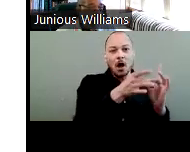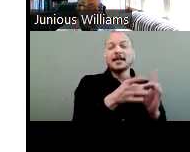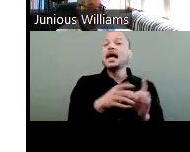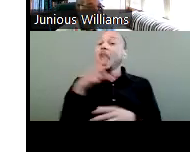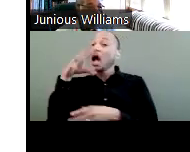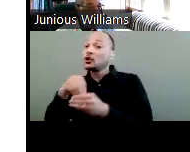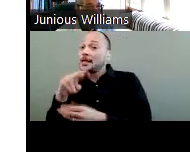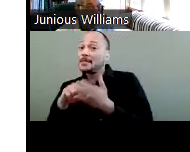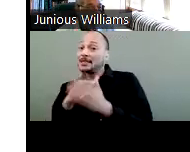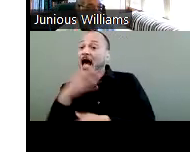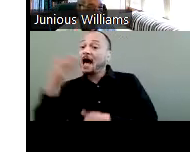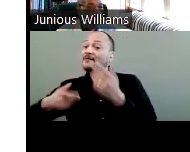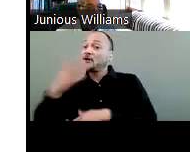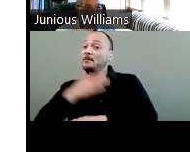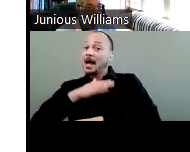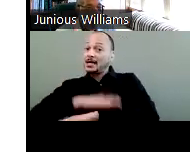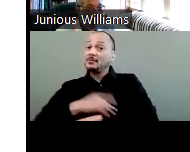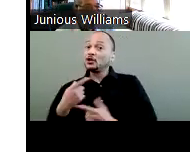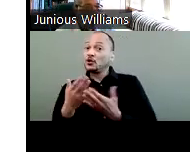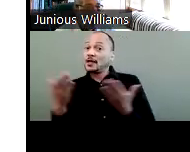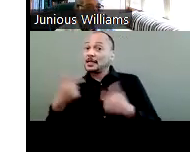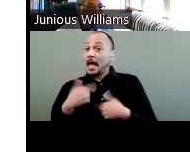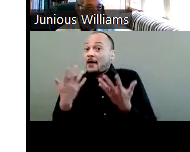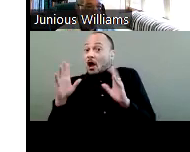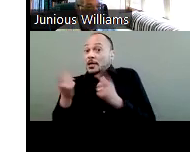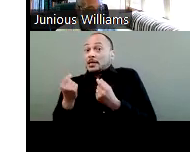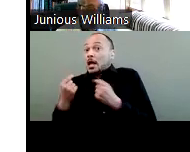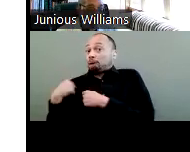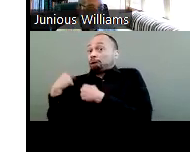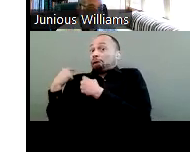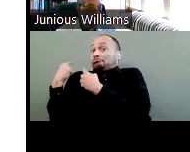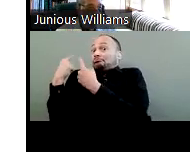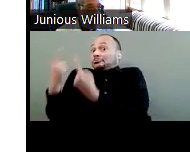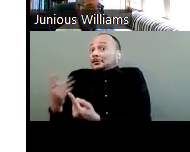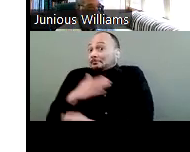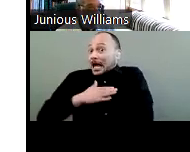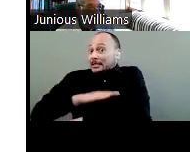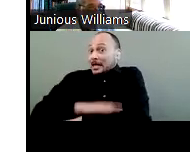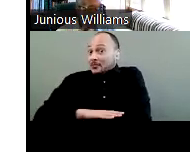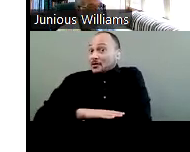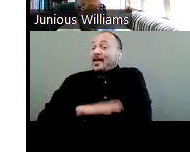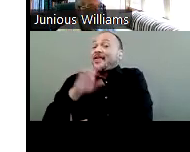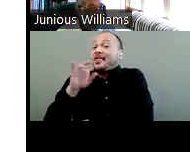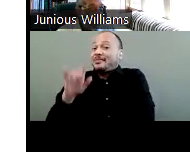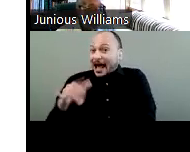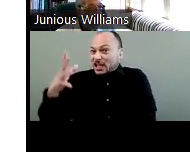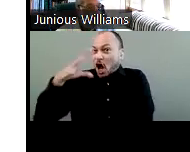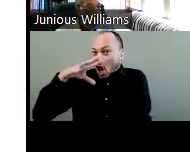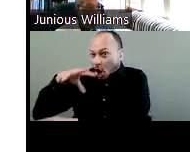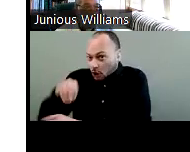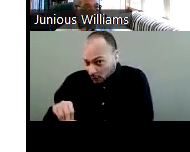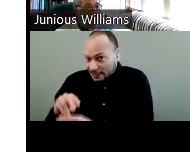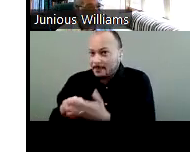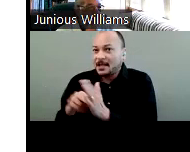my table to do the things the way that I've always done them at my table. And that's what inclusion has come to